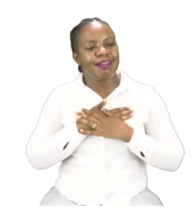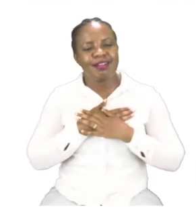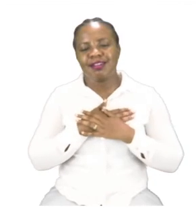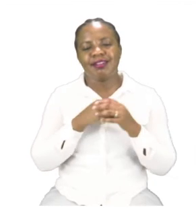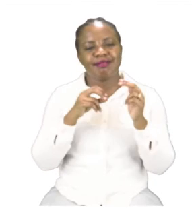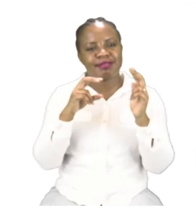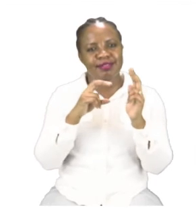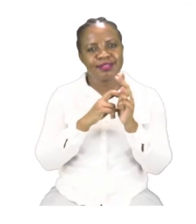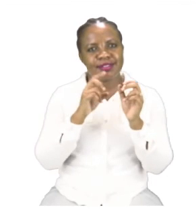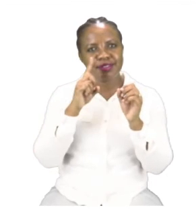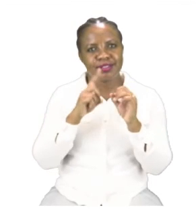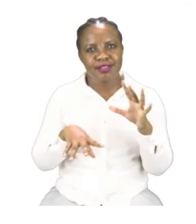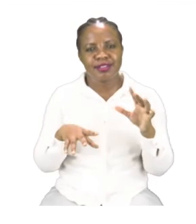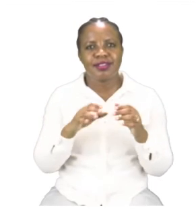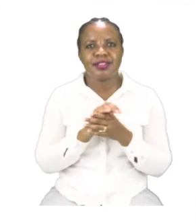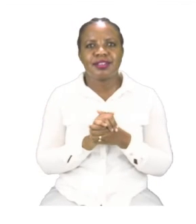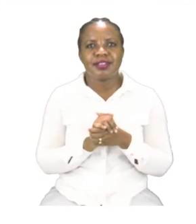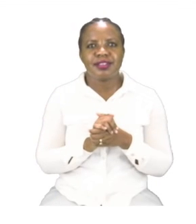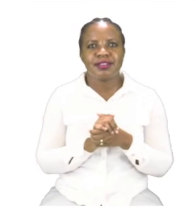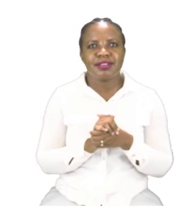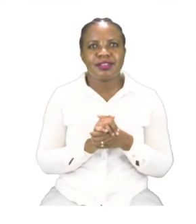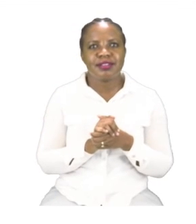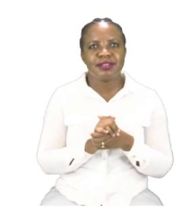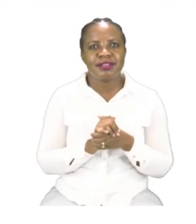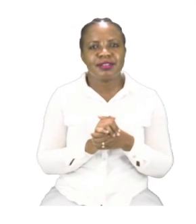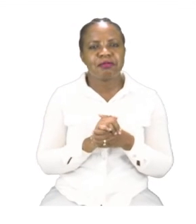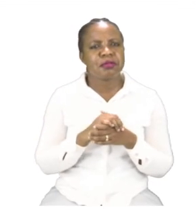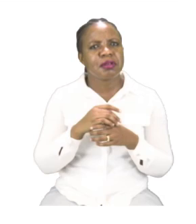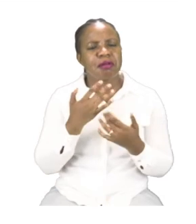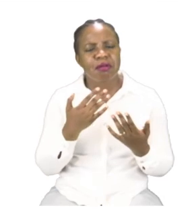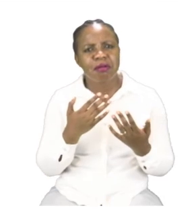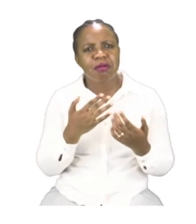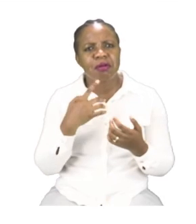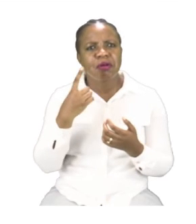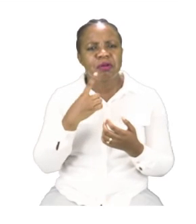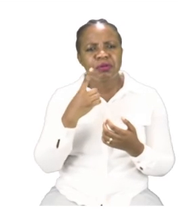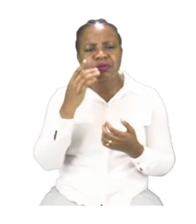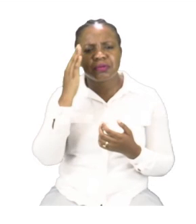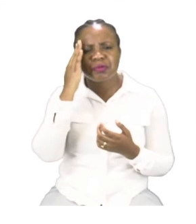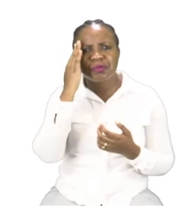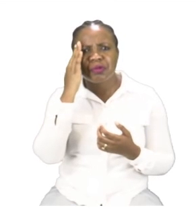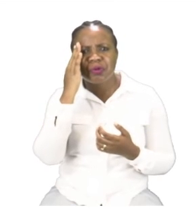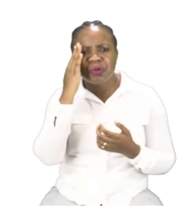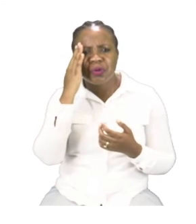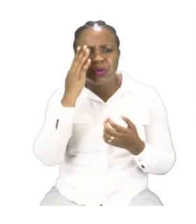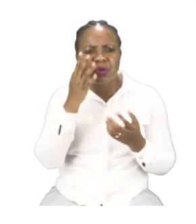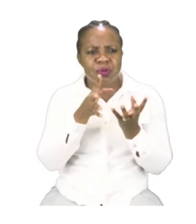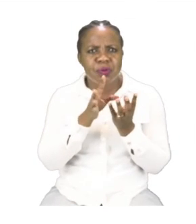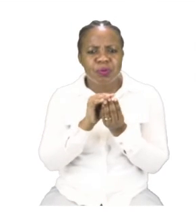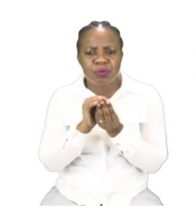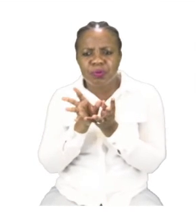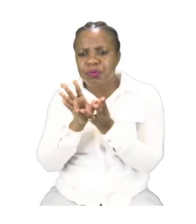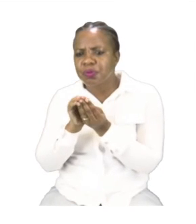to not only find out what the sum is for each and every sum, but